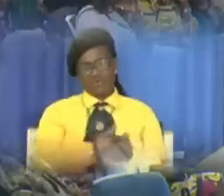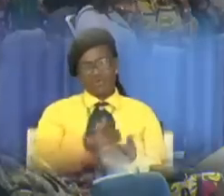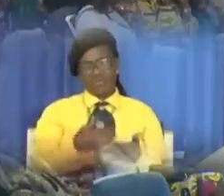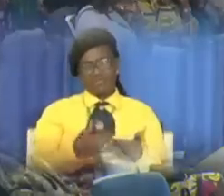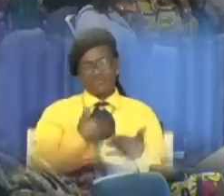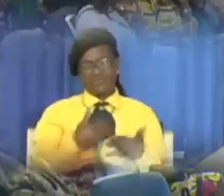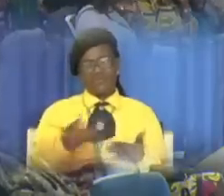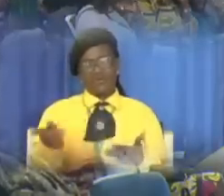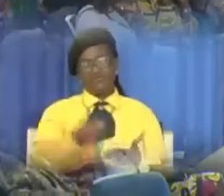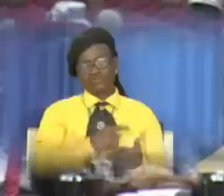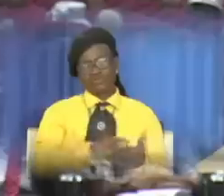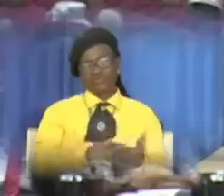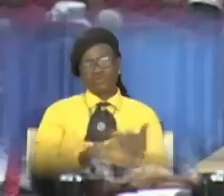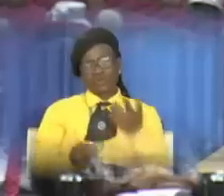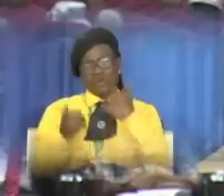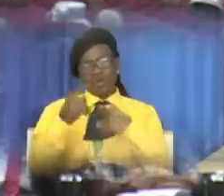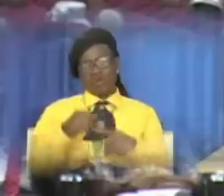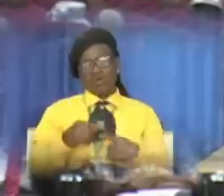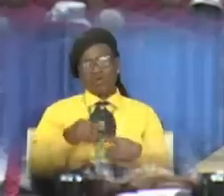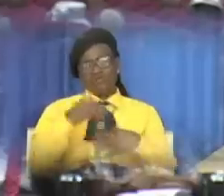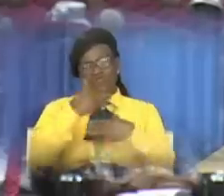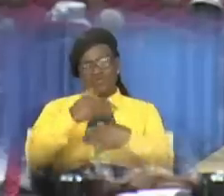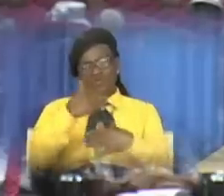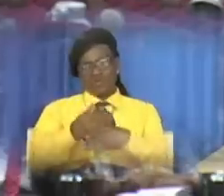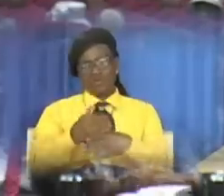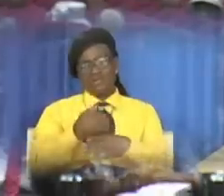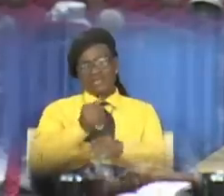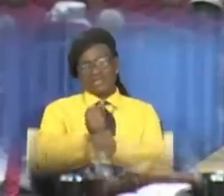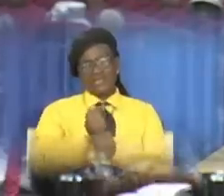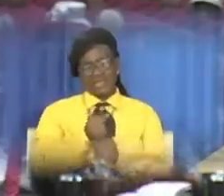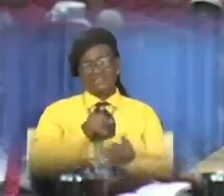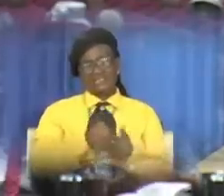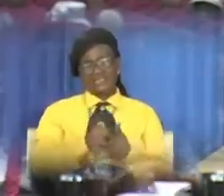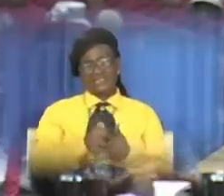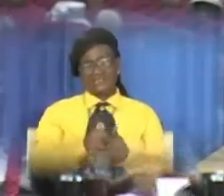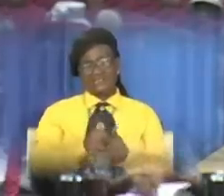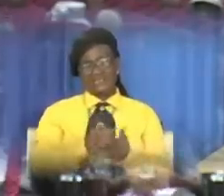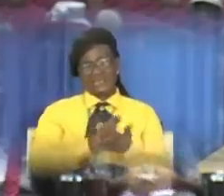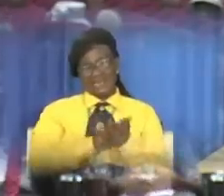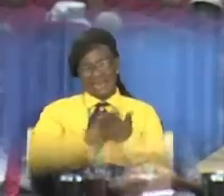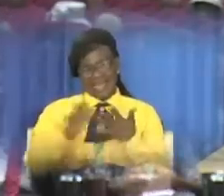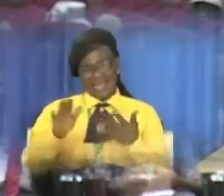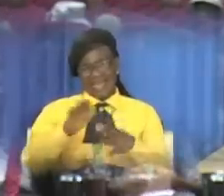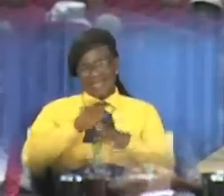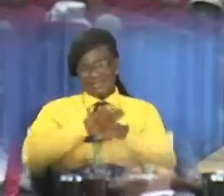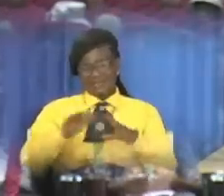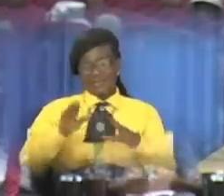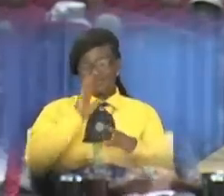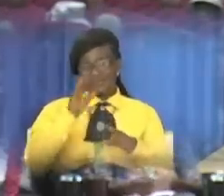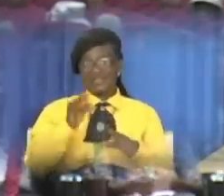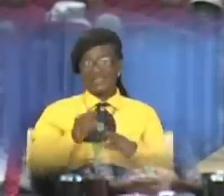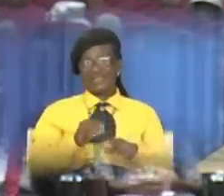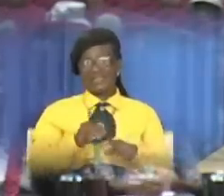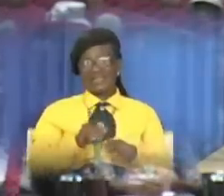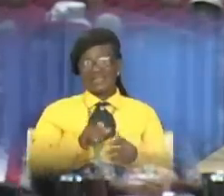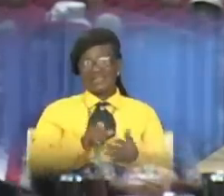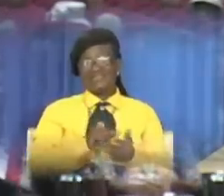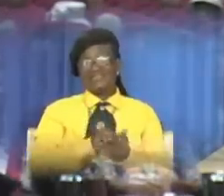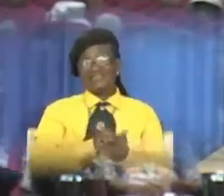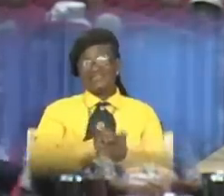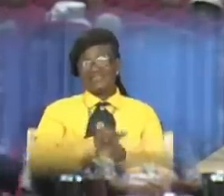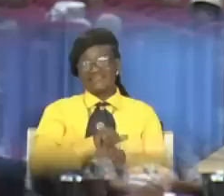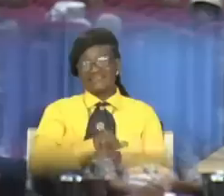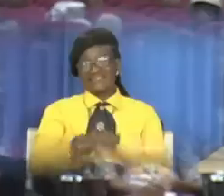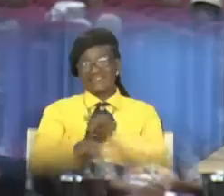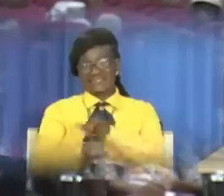clear. Don't be deceived by those who say that once you give your life to Jesus Christ, you can live any